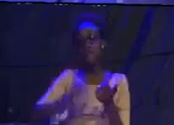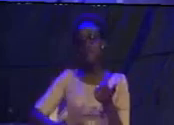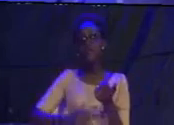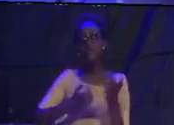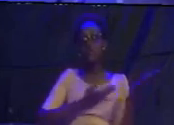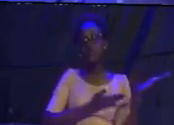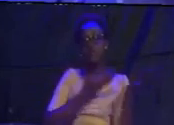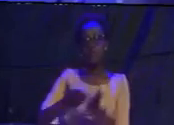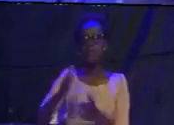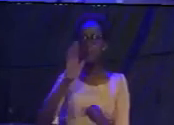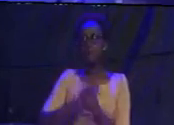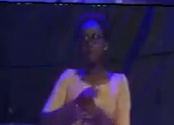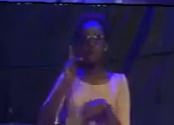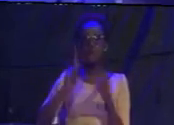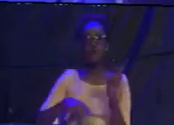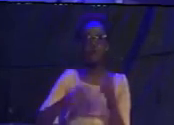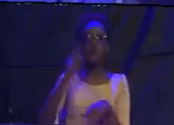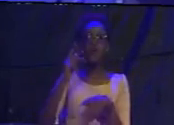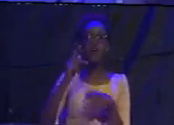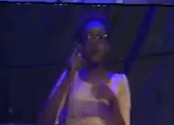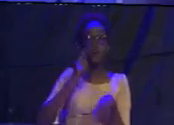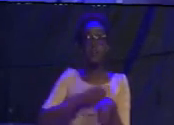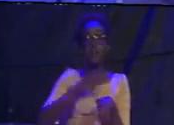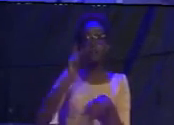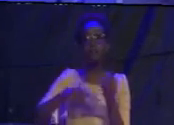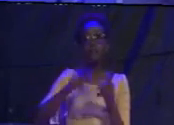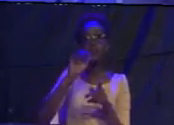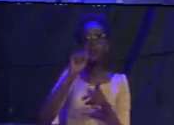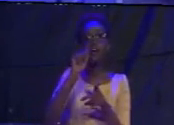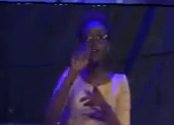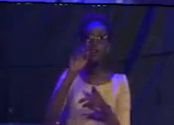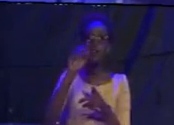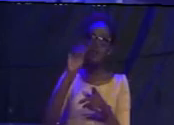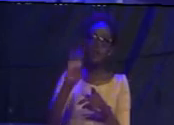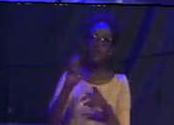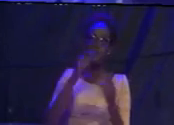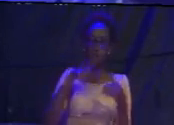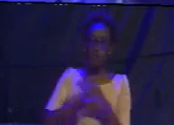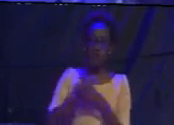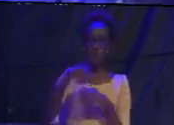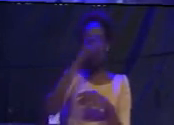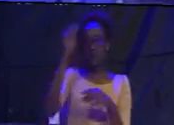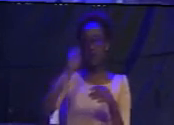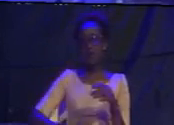many people. As when Arabs come to Africa, beginning with North